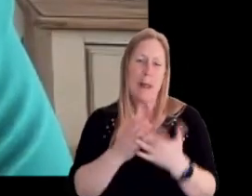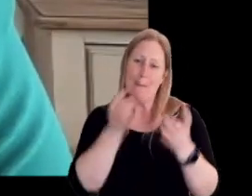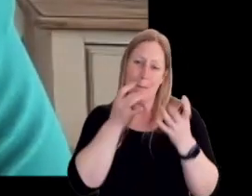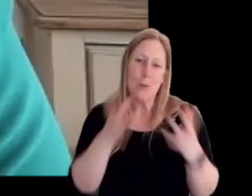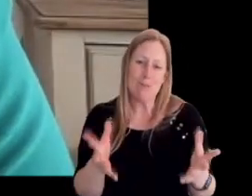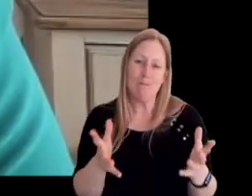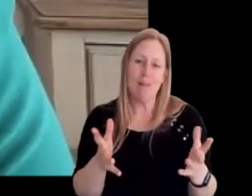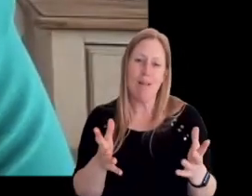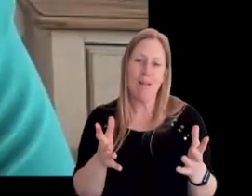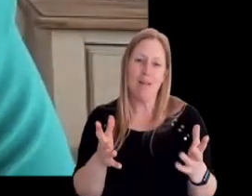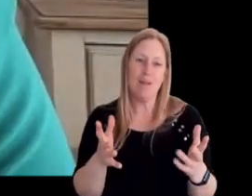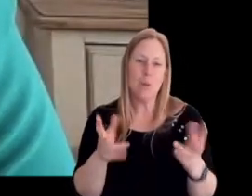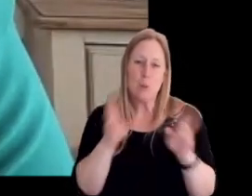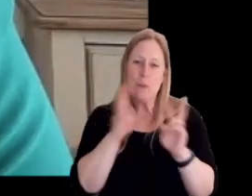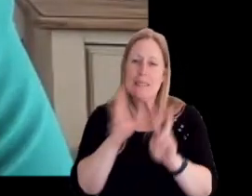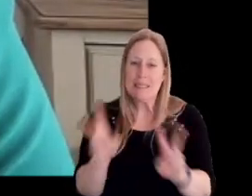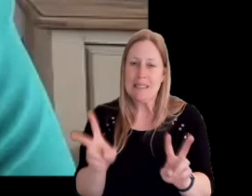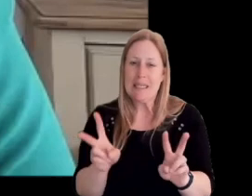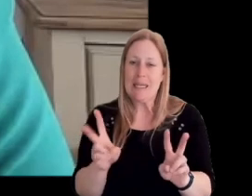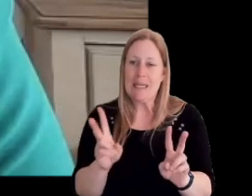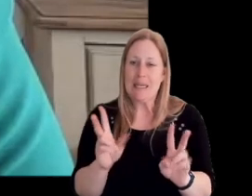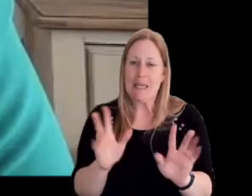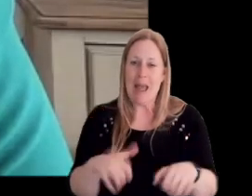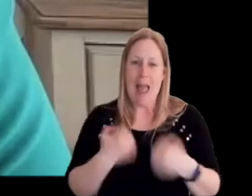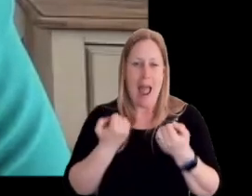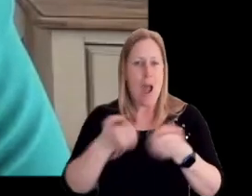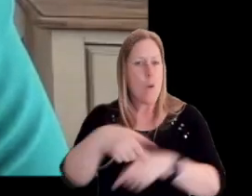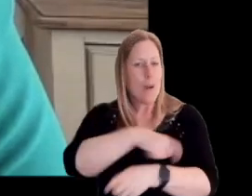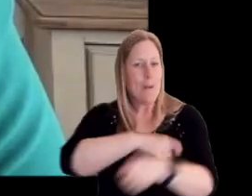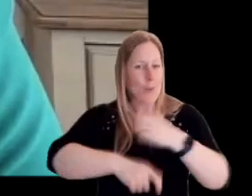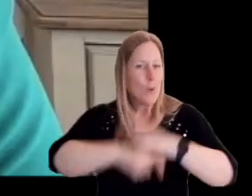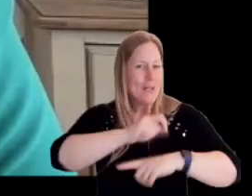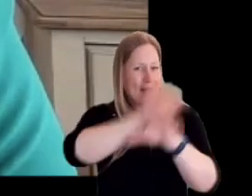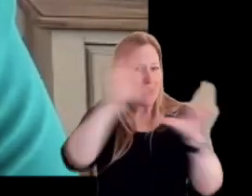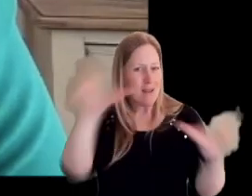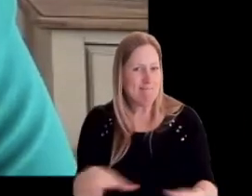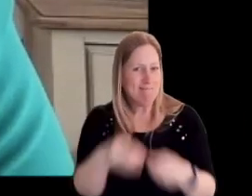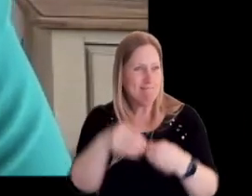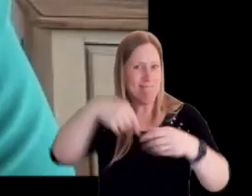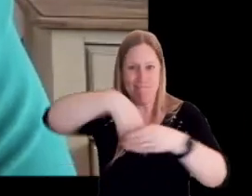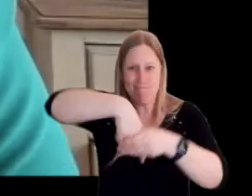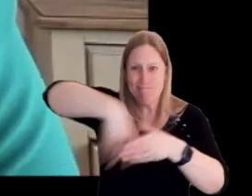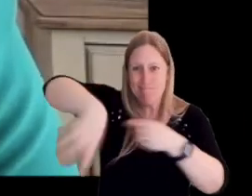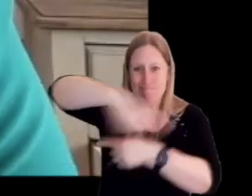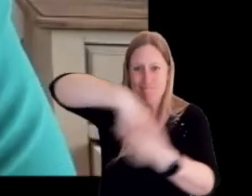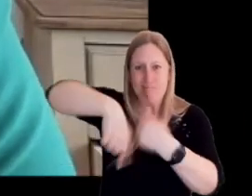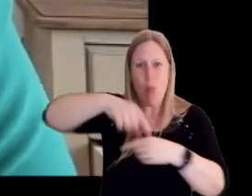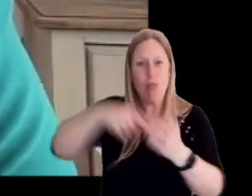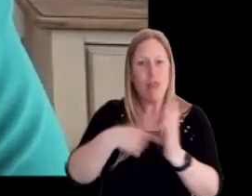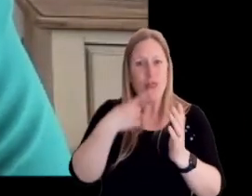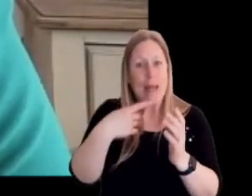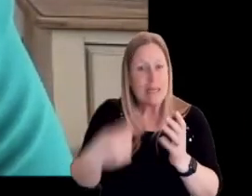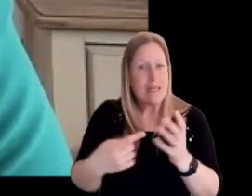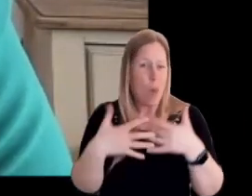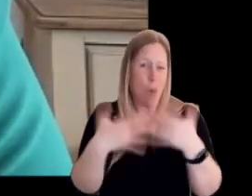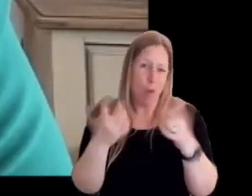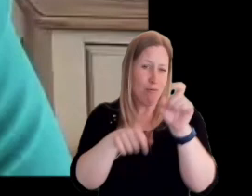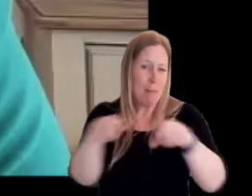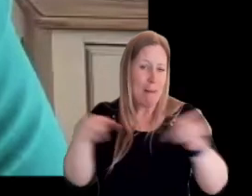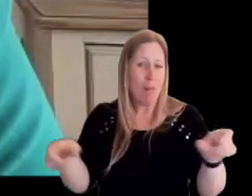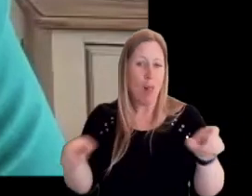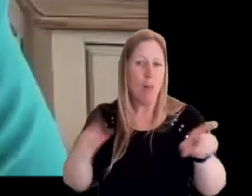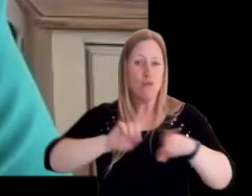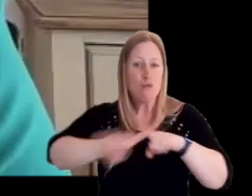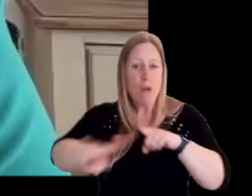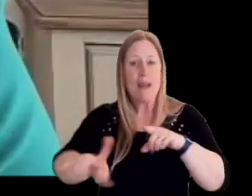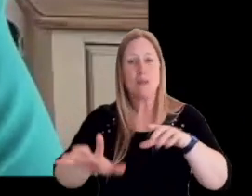So it's beautiful to see that our community as a whole in Thanet, there are a lot